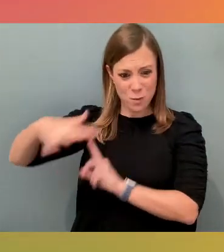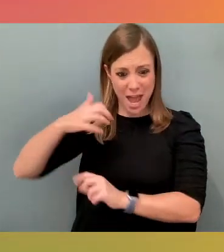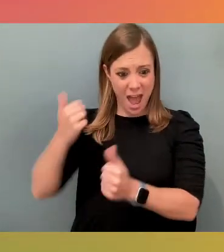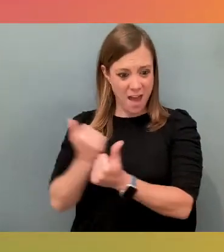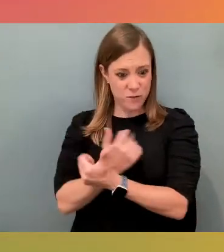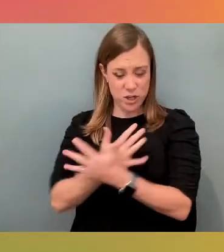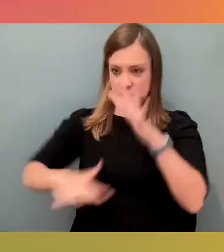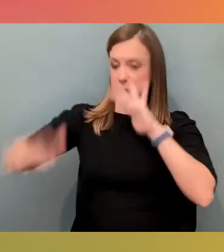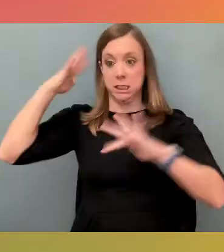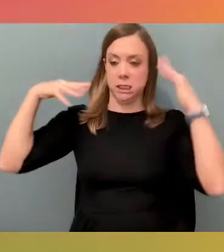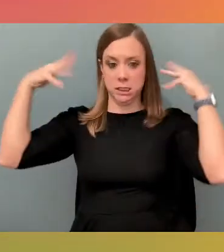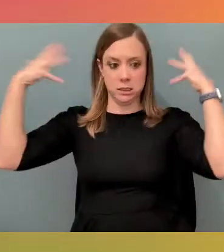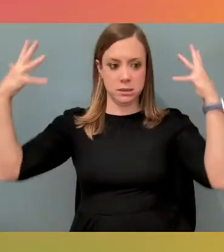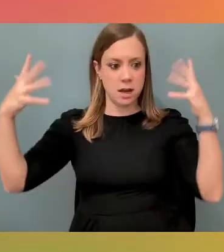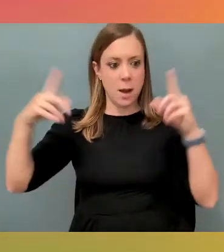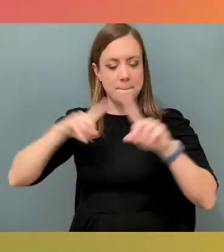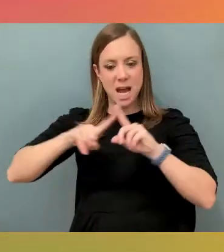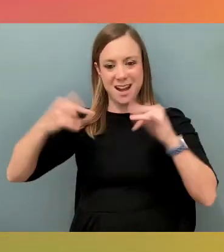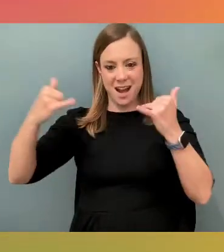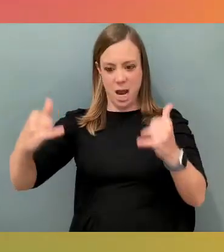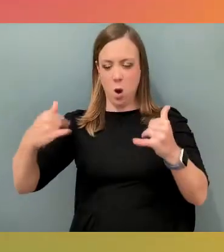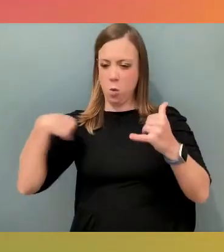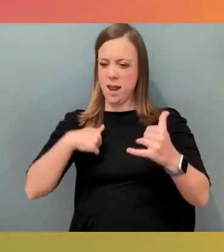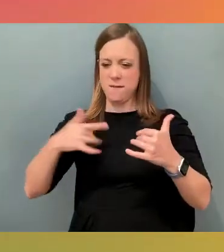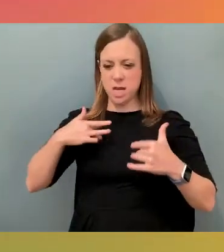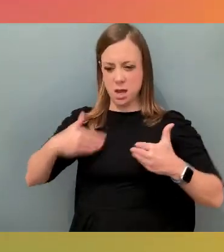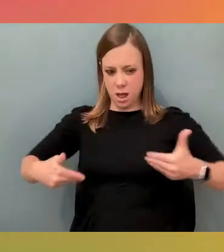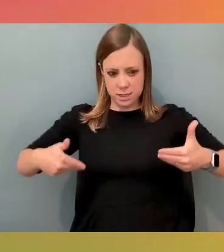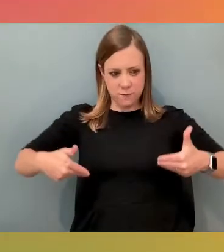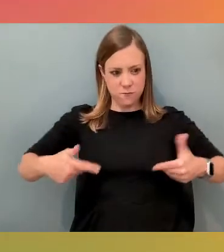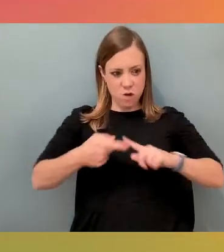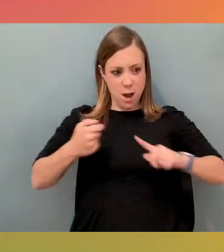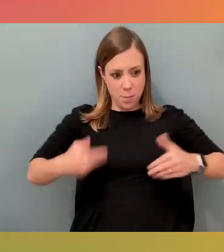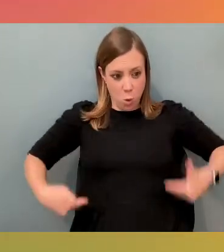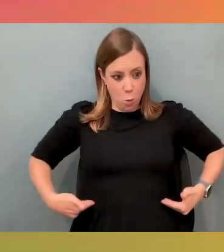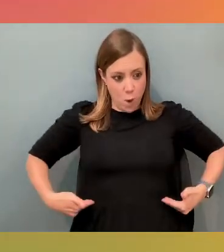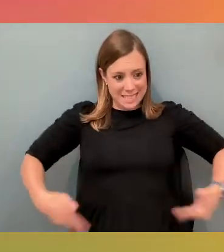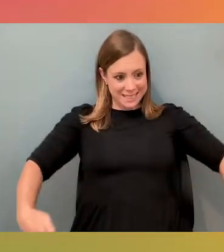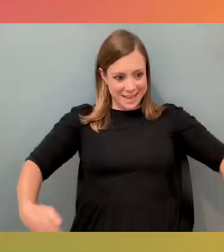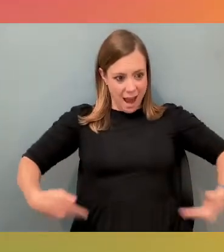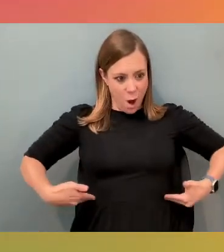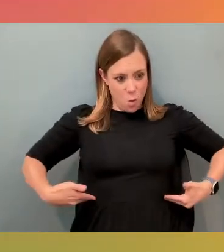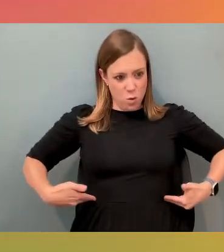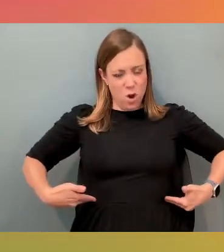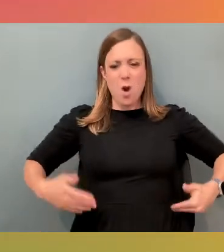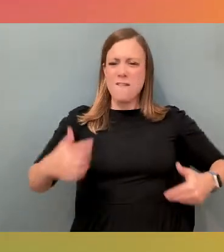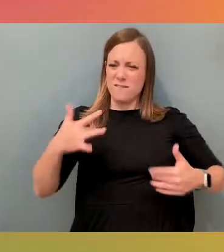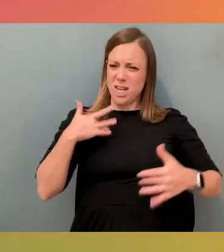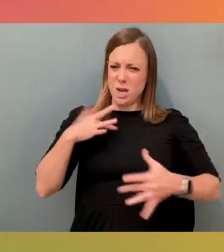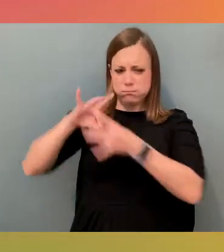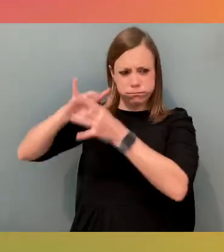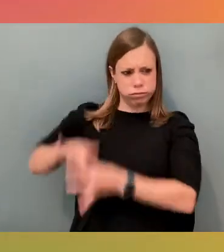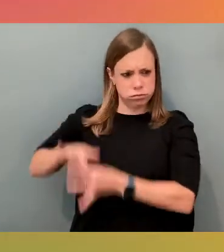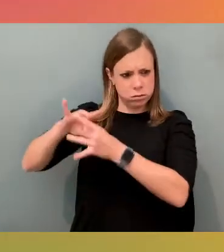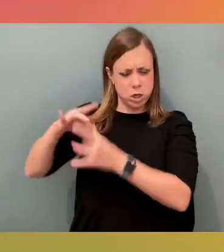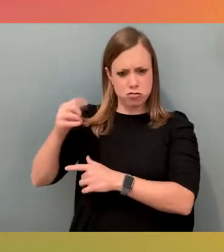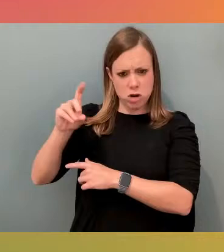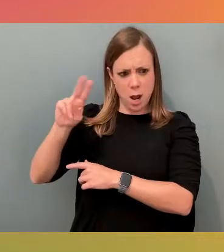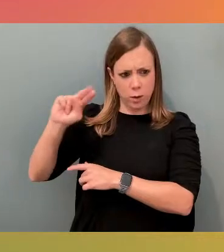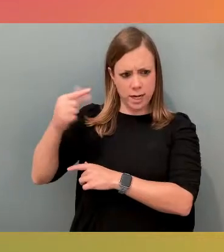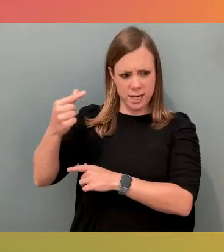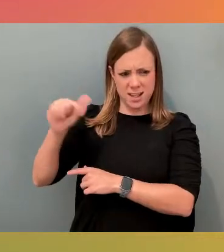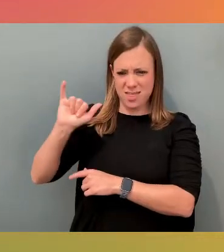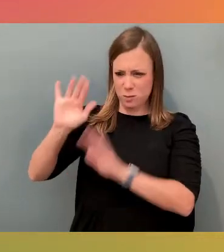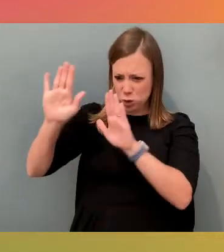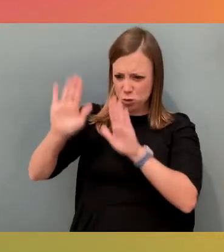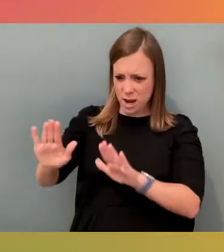here in the city, Exactly. in the Times Square. Exactly. And to start with that kind of grounding was Yeah. amazing and wonderful. Thank you. I loved how, as you were ending